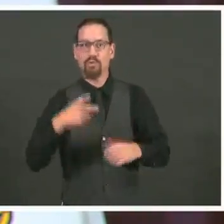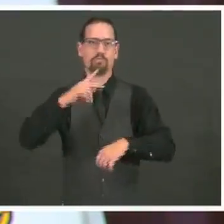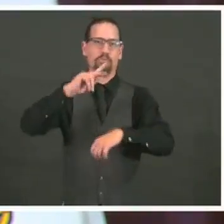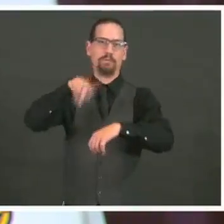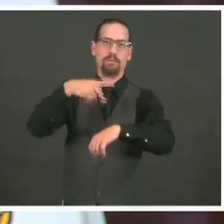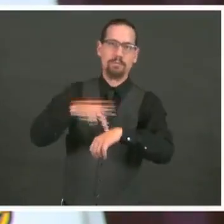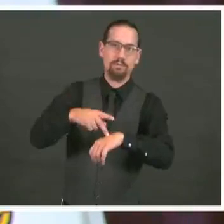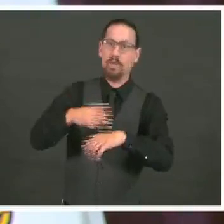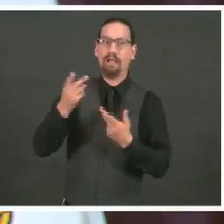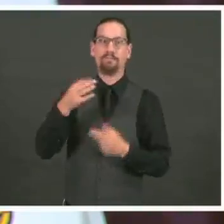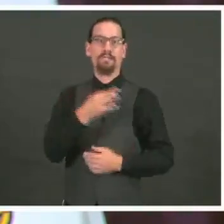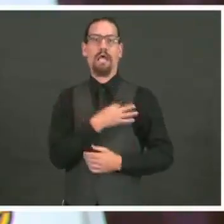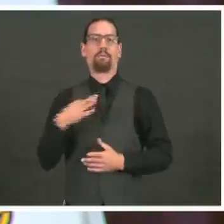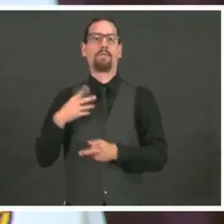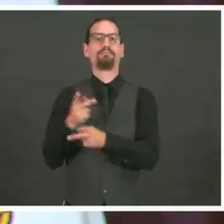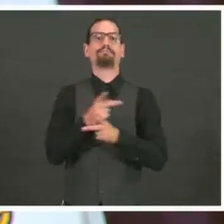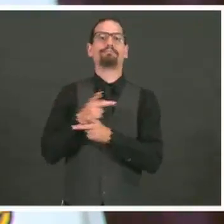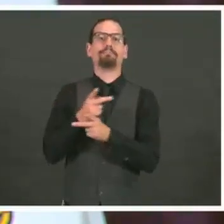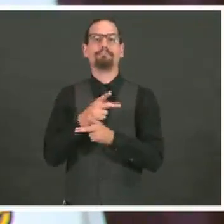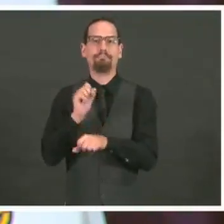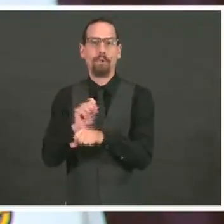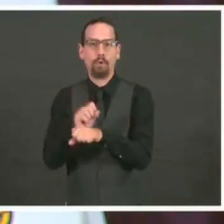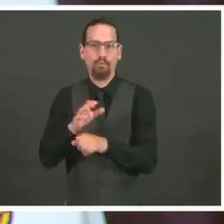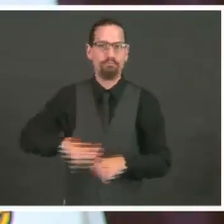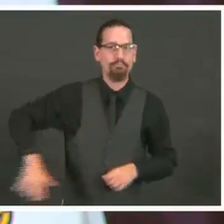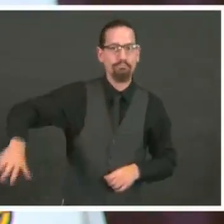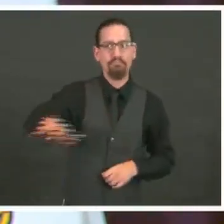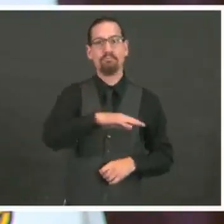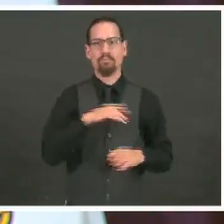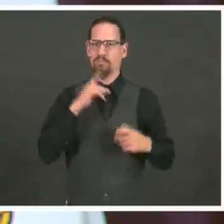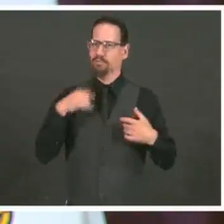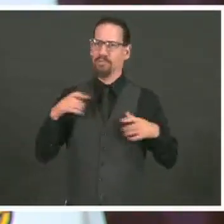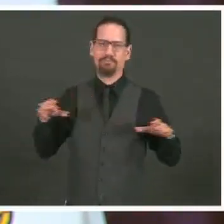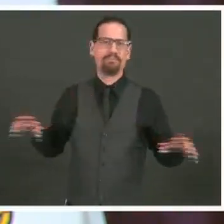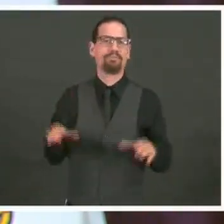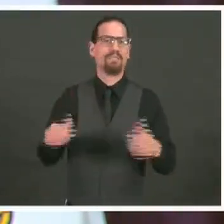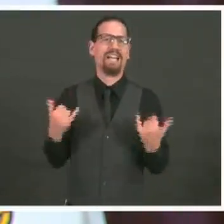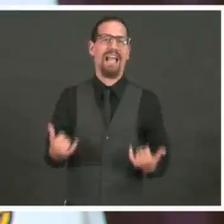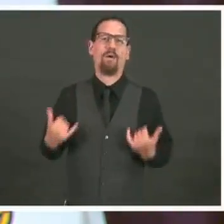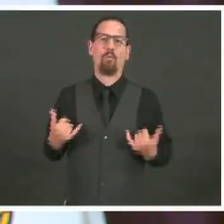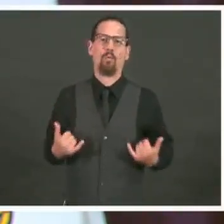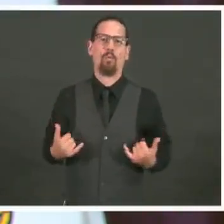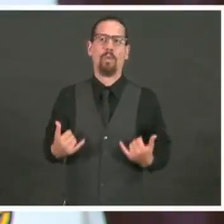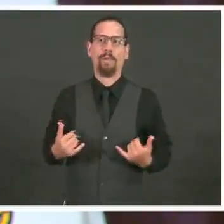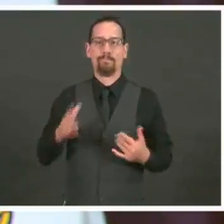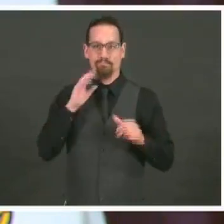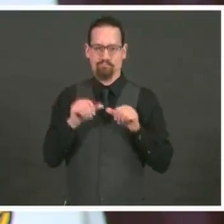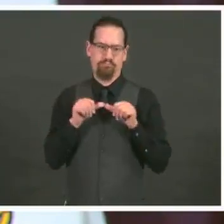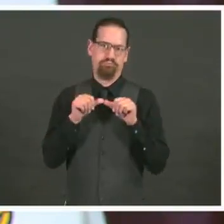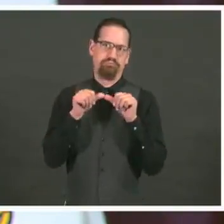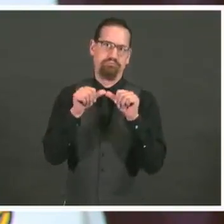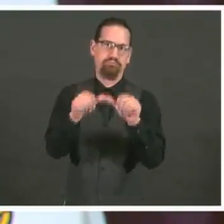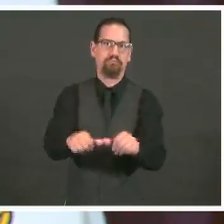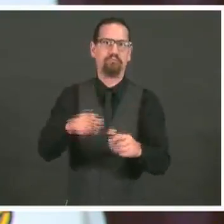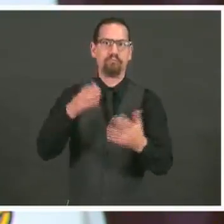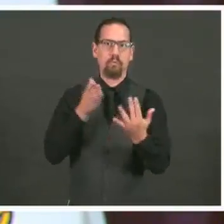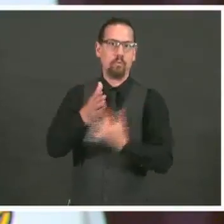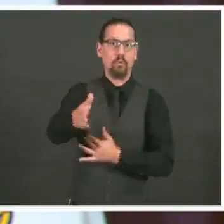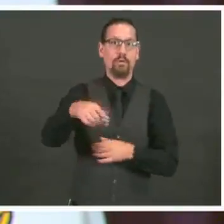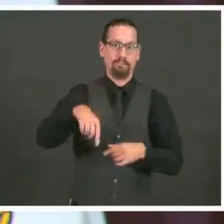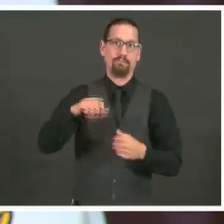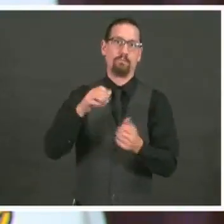able to share that with you so you understand our approach with schools. I will finish with just addressing one of the issues